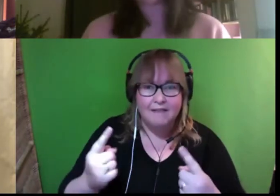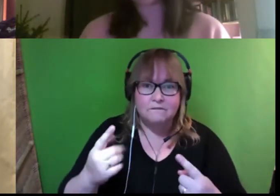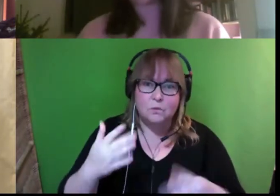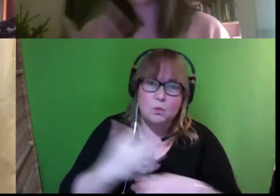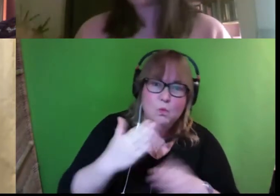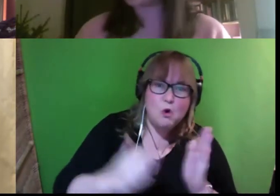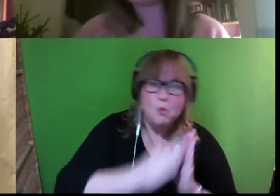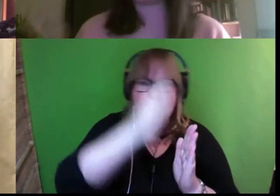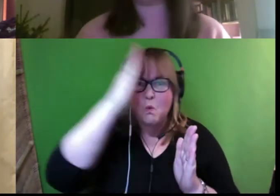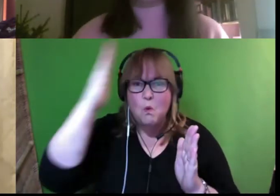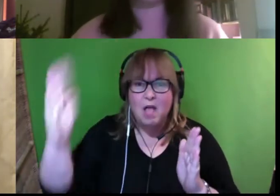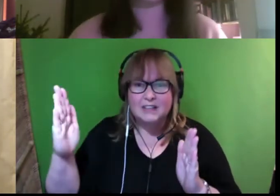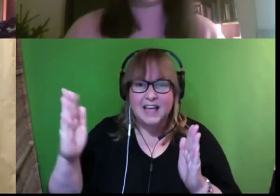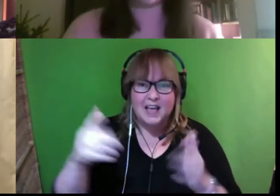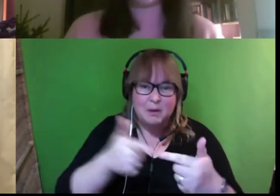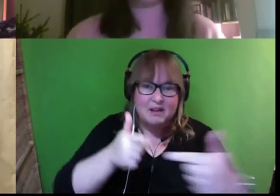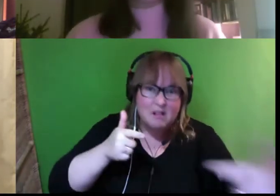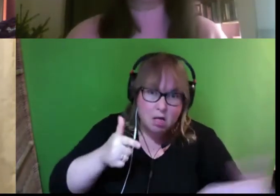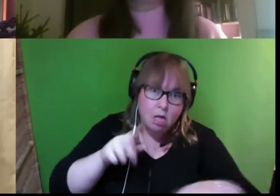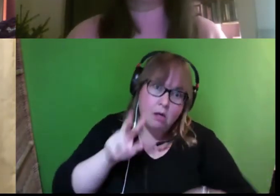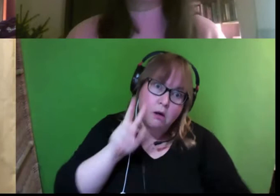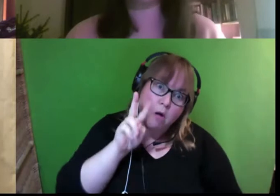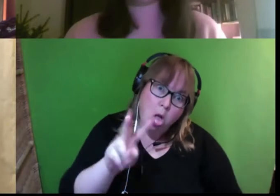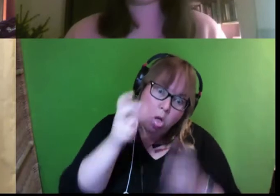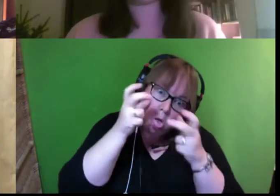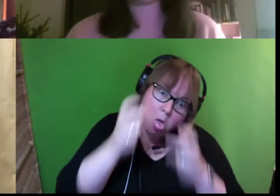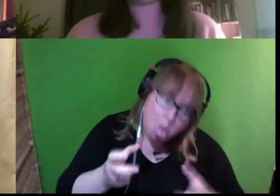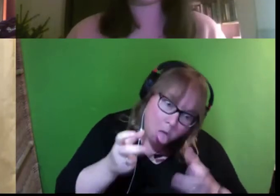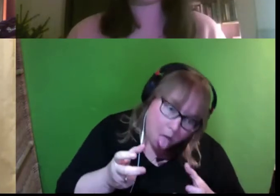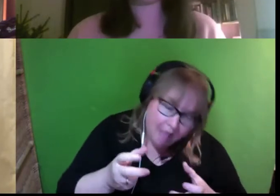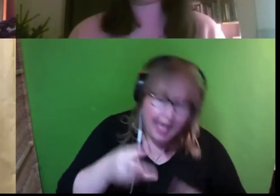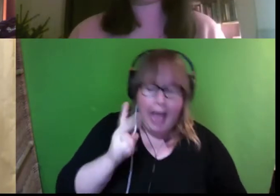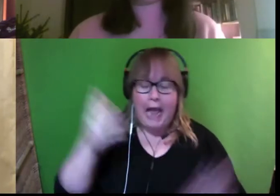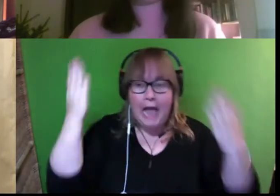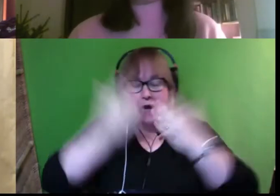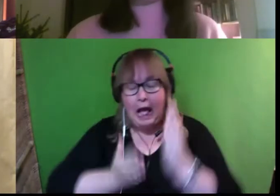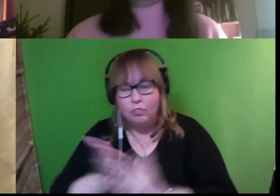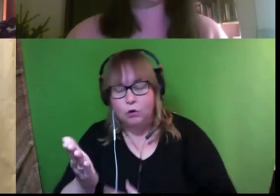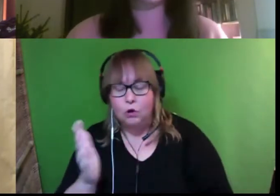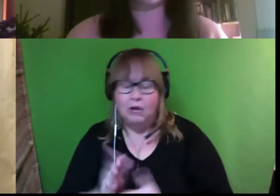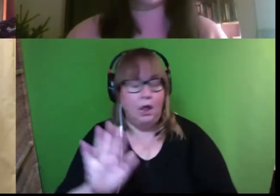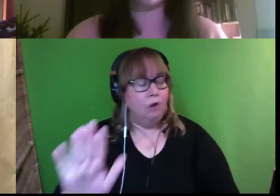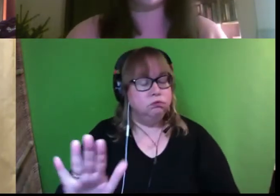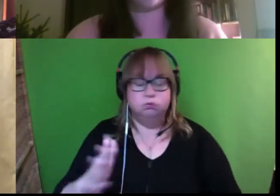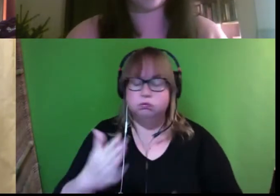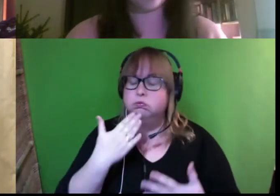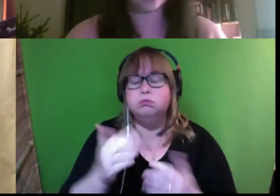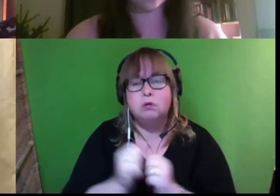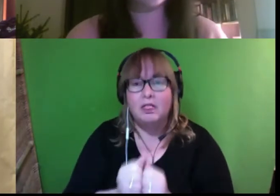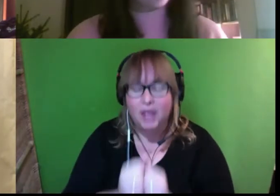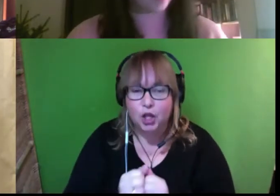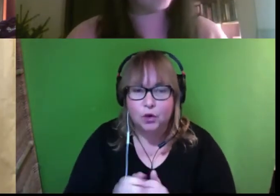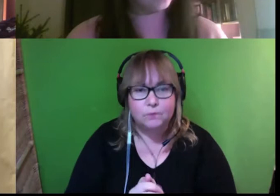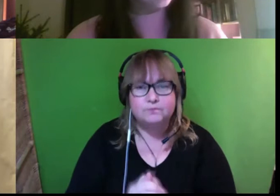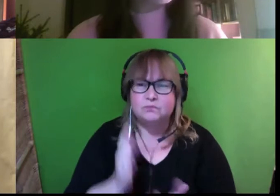screens after working days and whatnot. So we really appreciate it. And I also just wanted to express my gratitude to Bloc